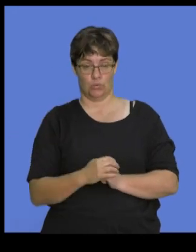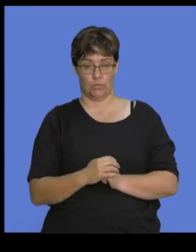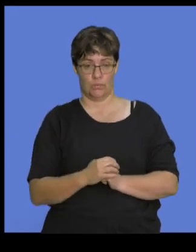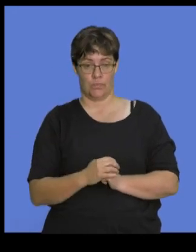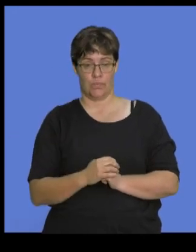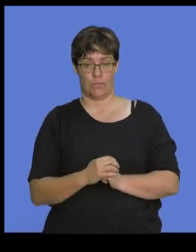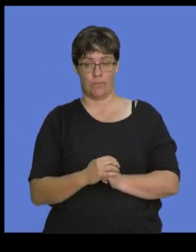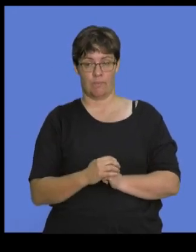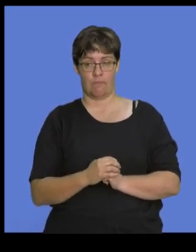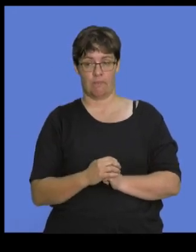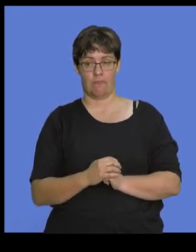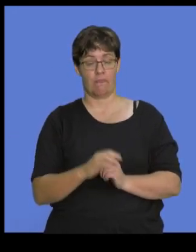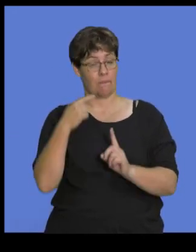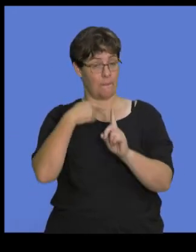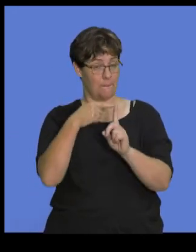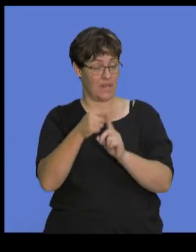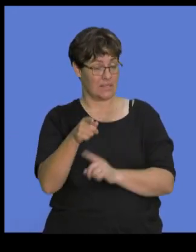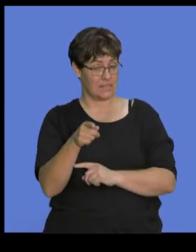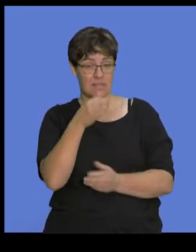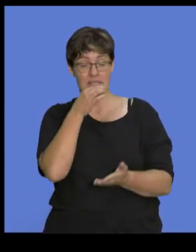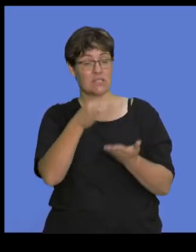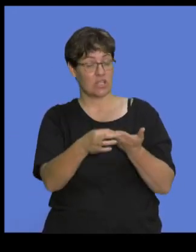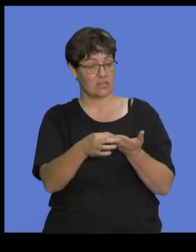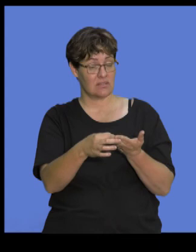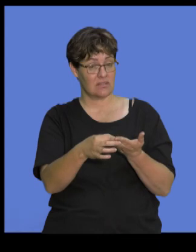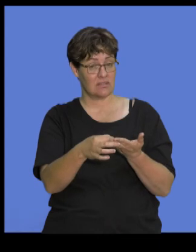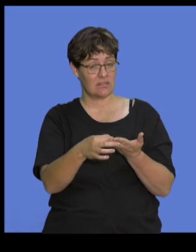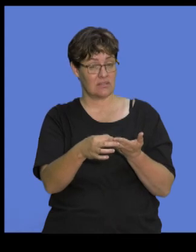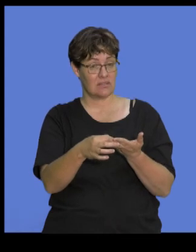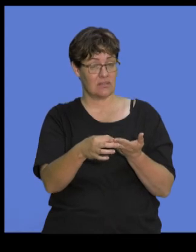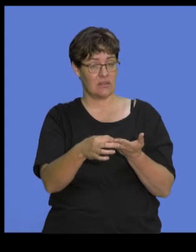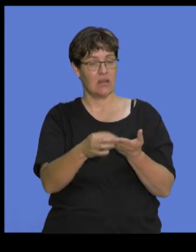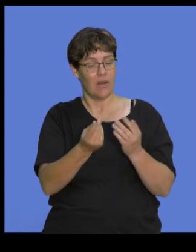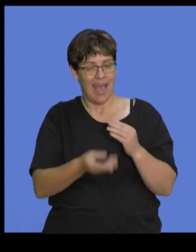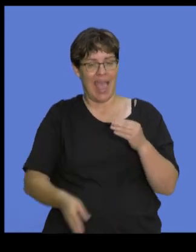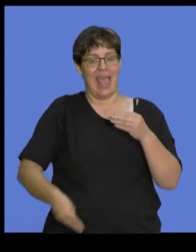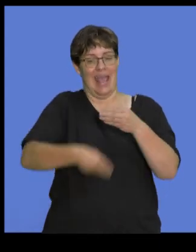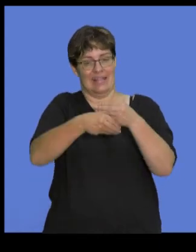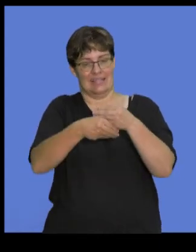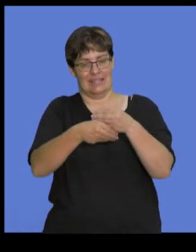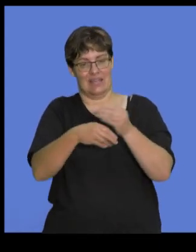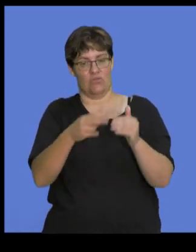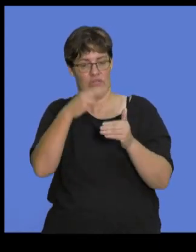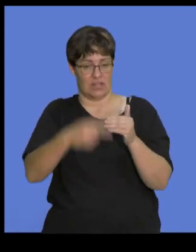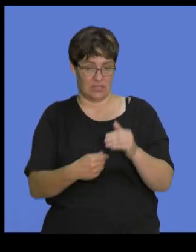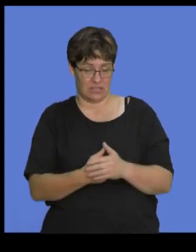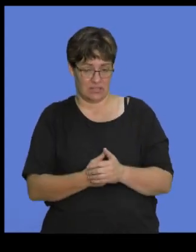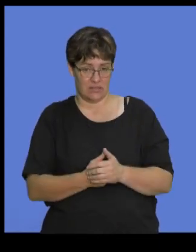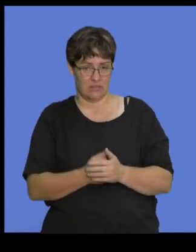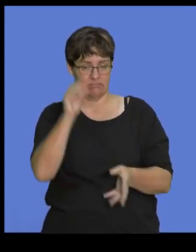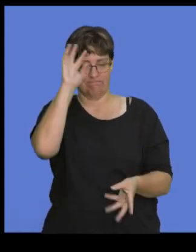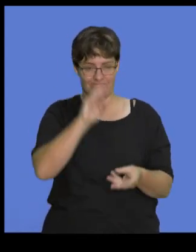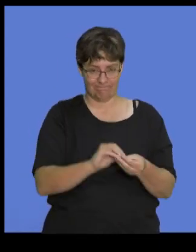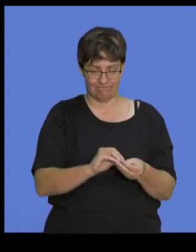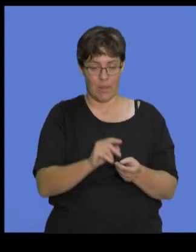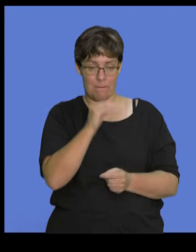Q2, right? So the plus suggests something about the addition, the resultant,